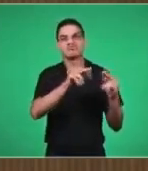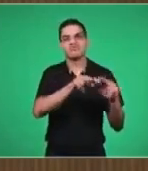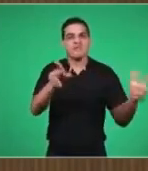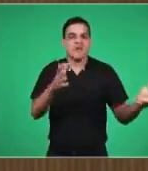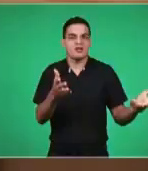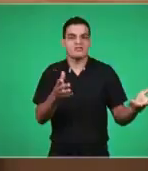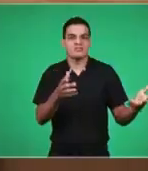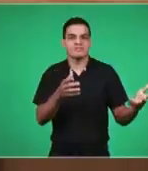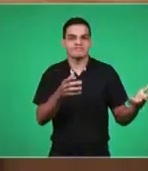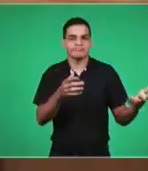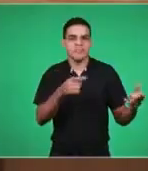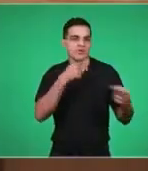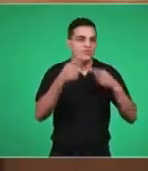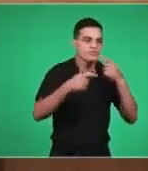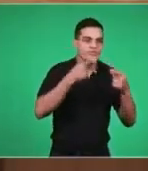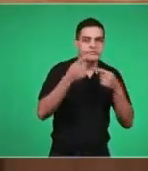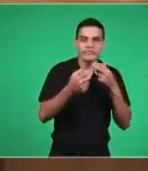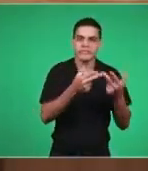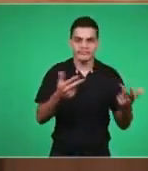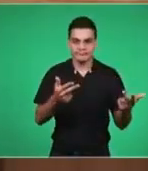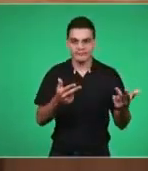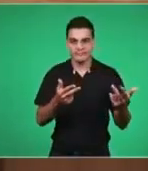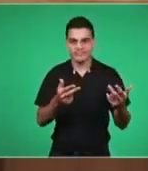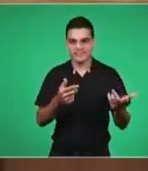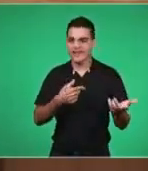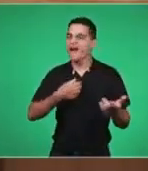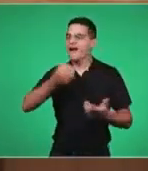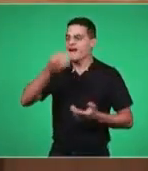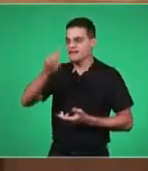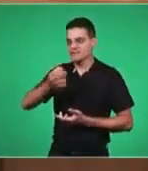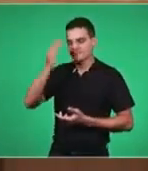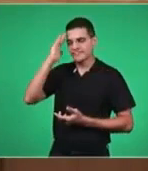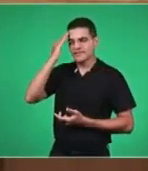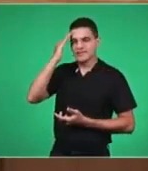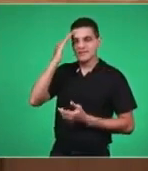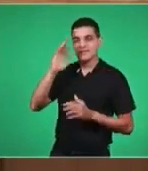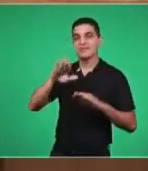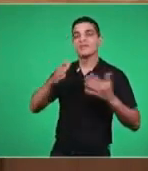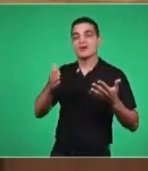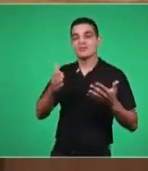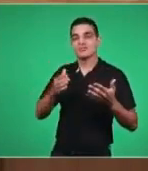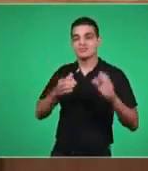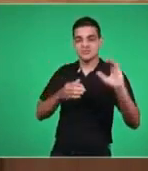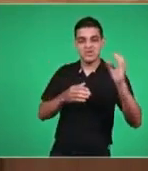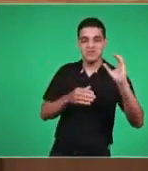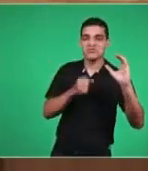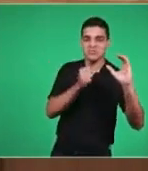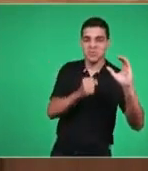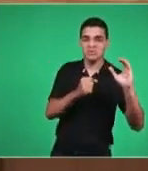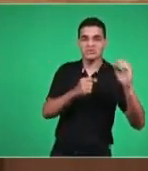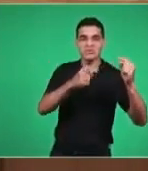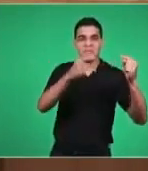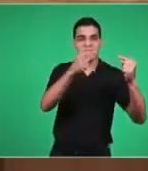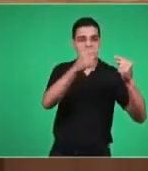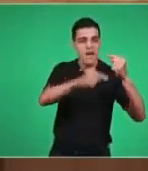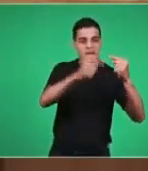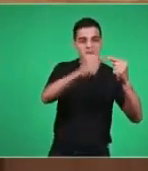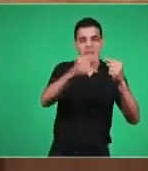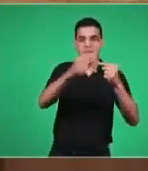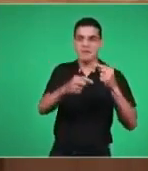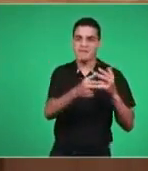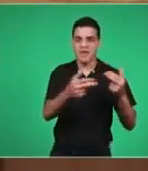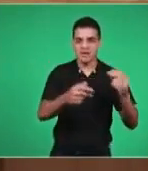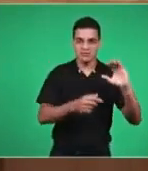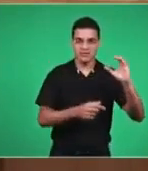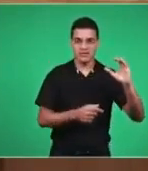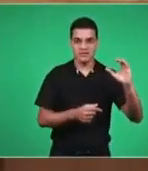sometimes we determine something in science, but in the future we ask questions and we refute and contradict these things